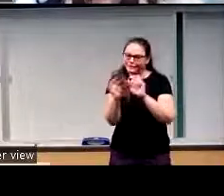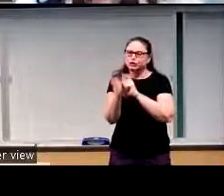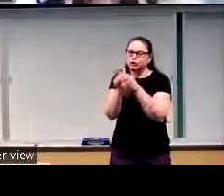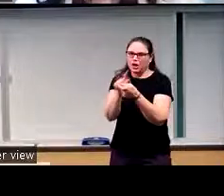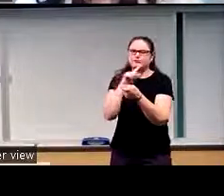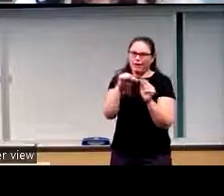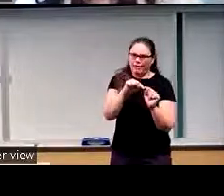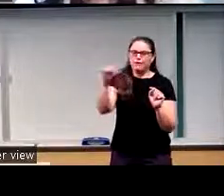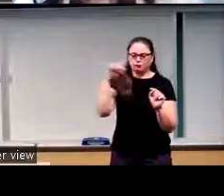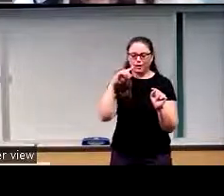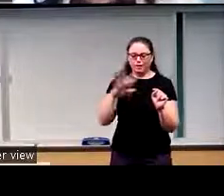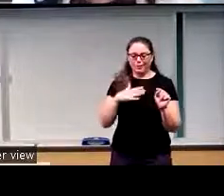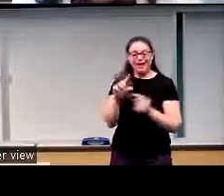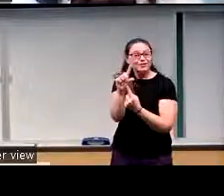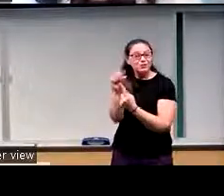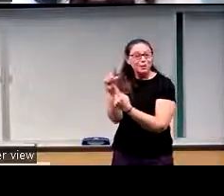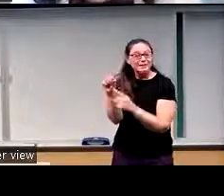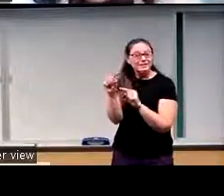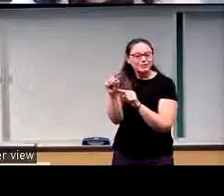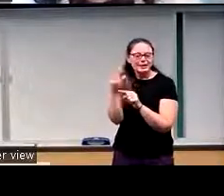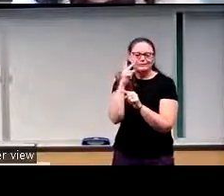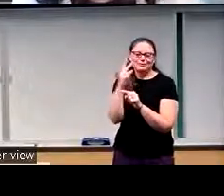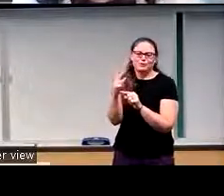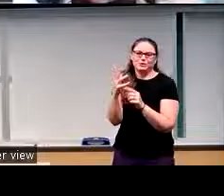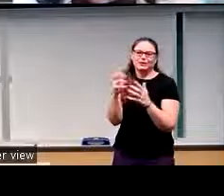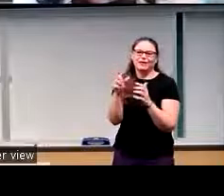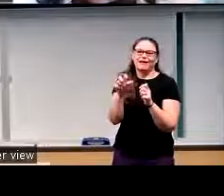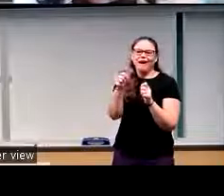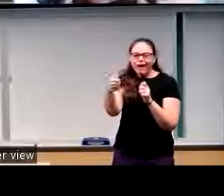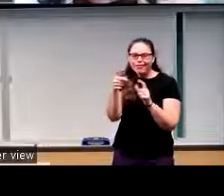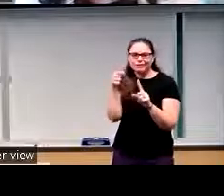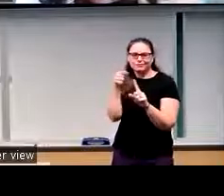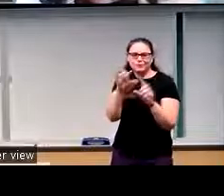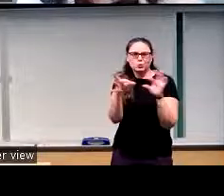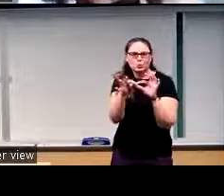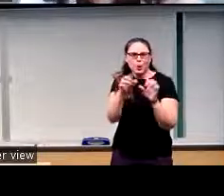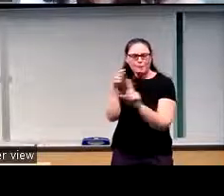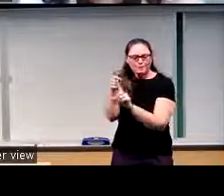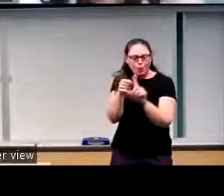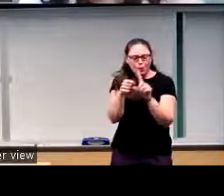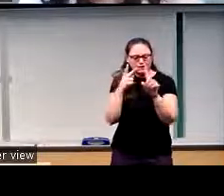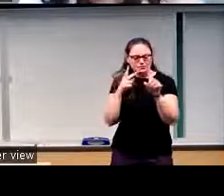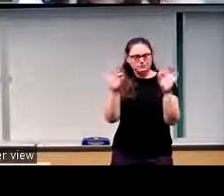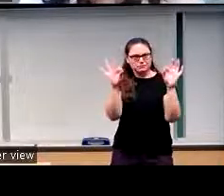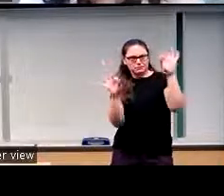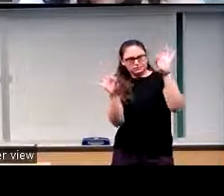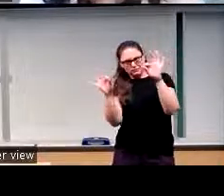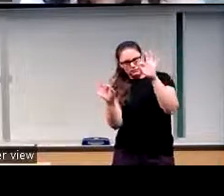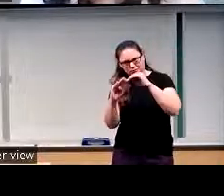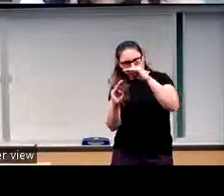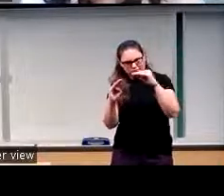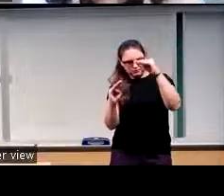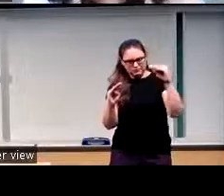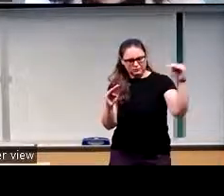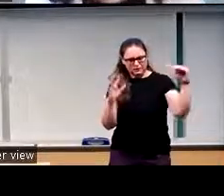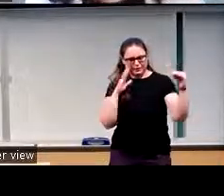line brought on by 2020. You can see other joint points, but the slopes of those connected linear